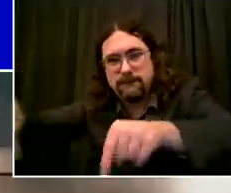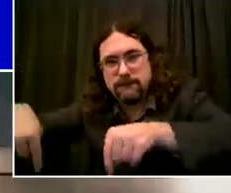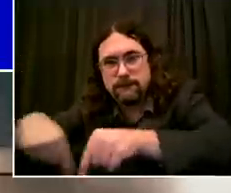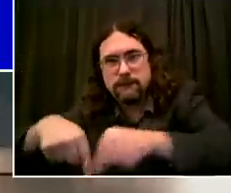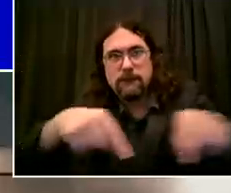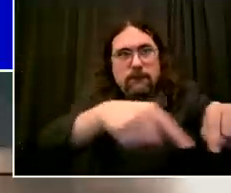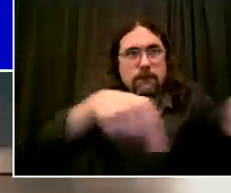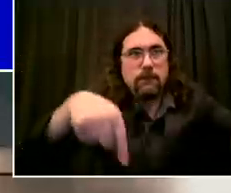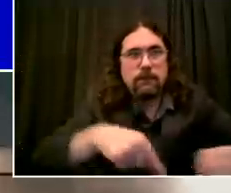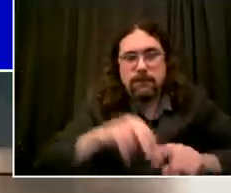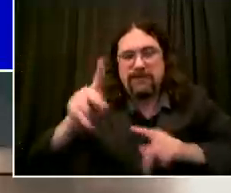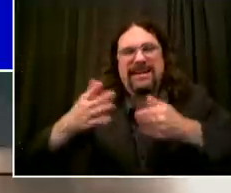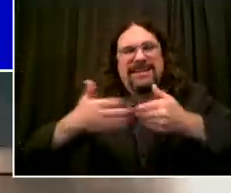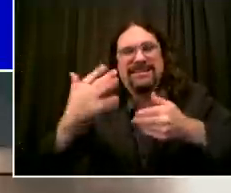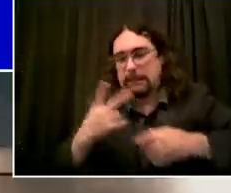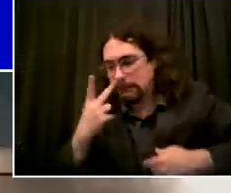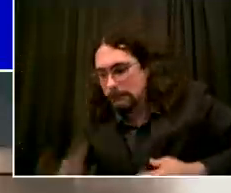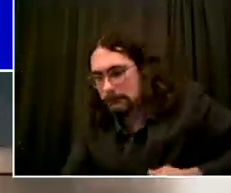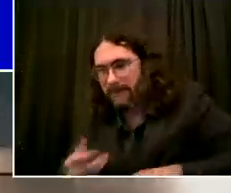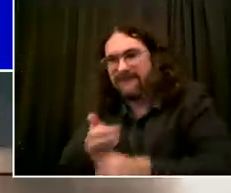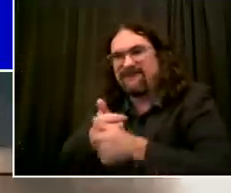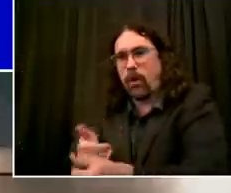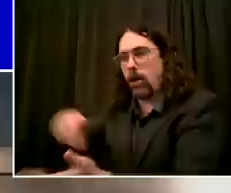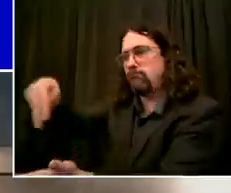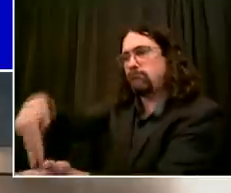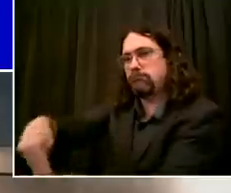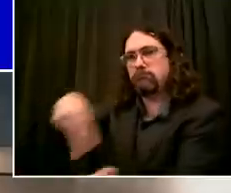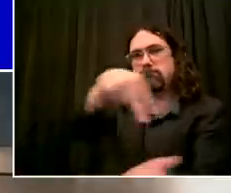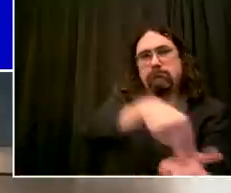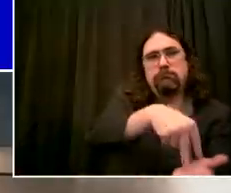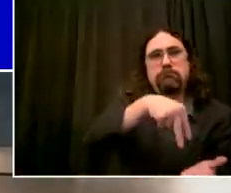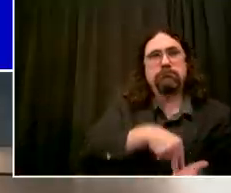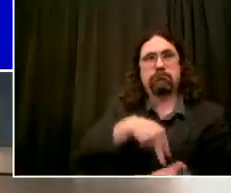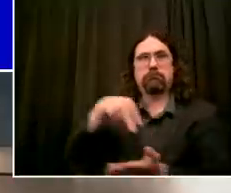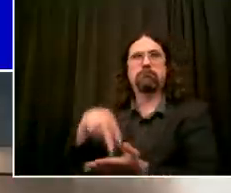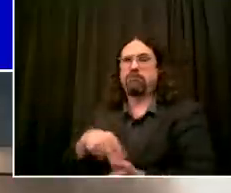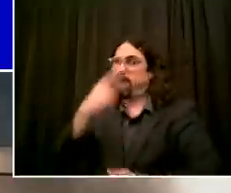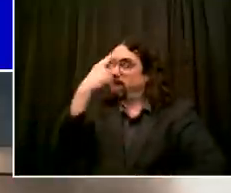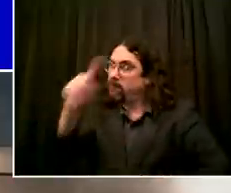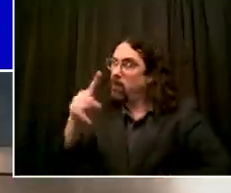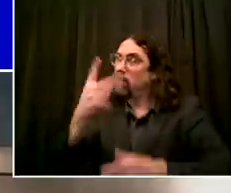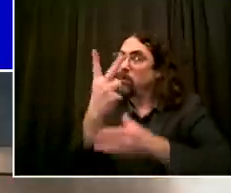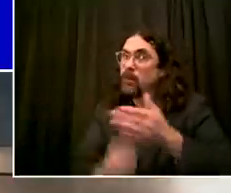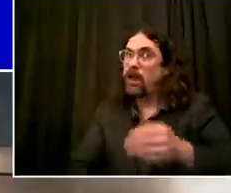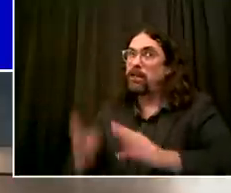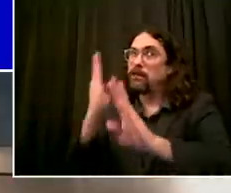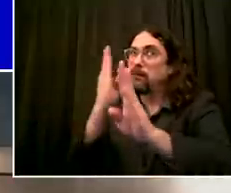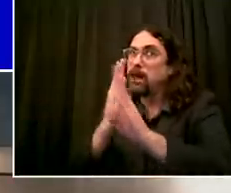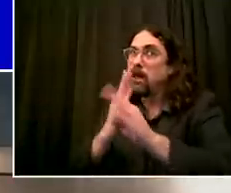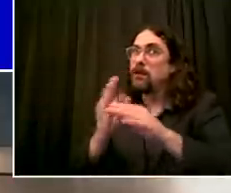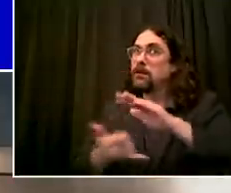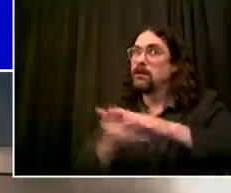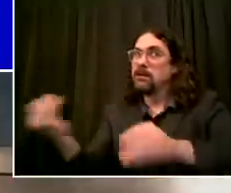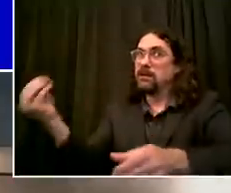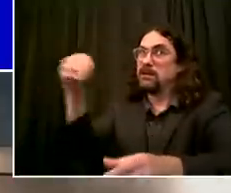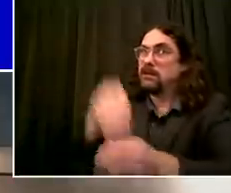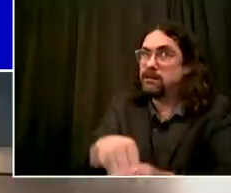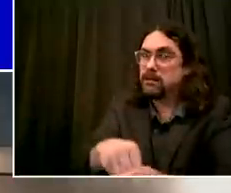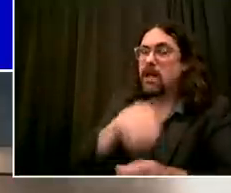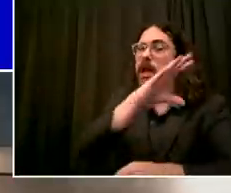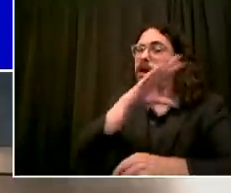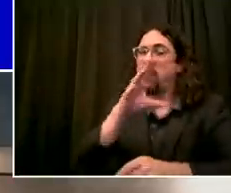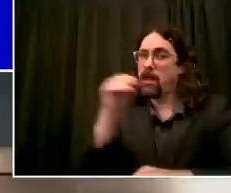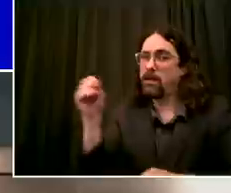seat be blocked off so that it's clear you never end up sitting right next to someone. There's at least a seat between